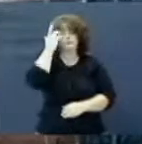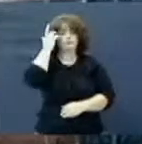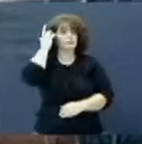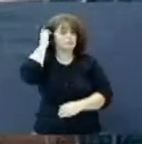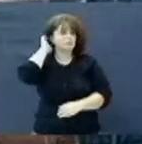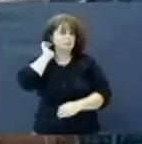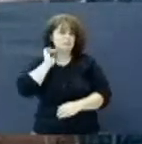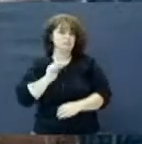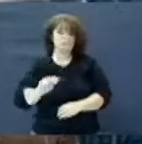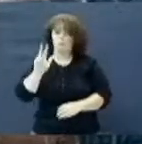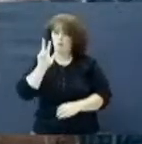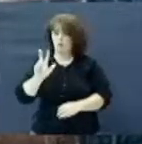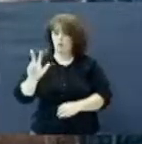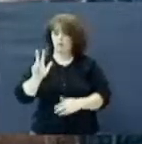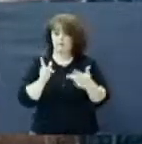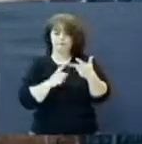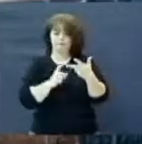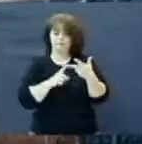Number three.